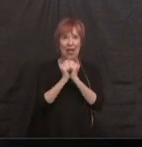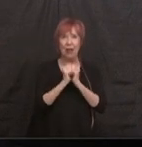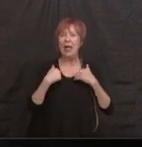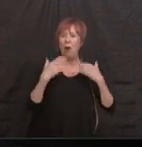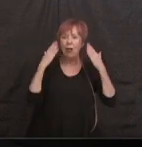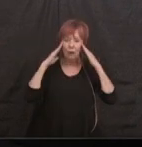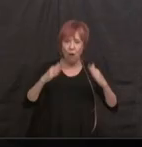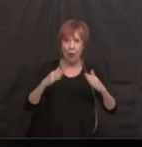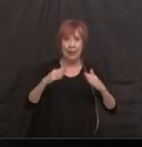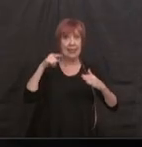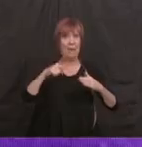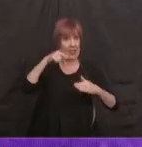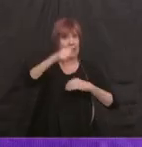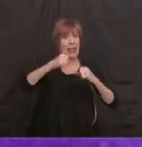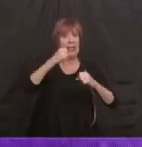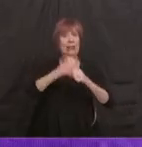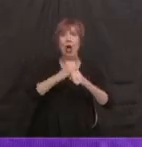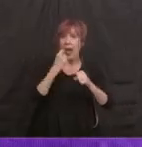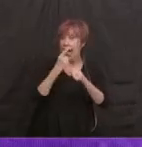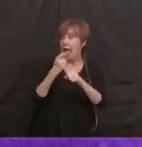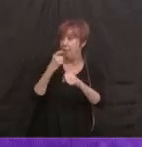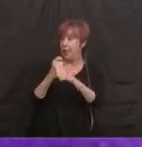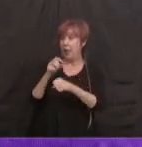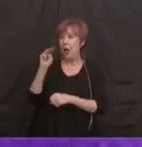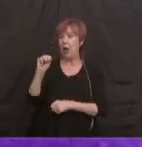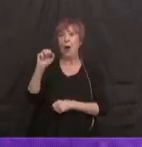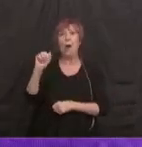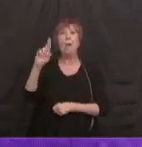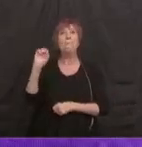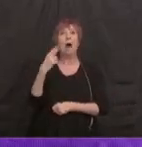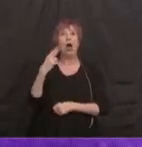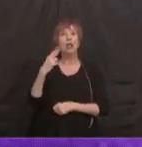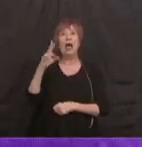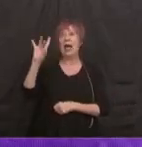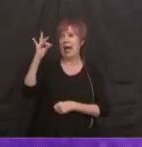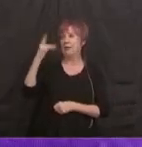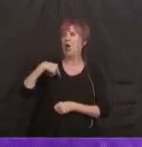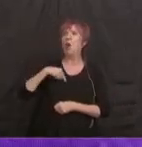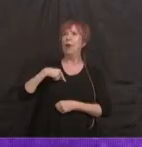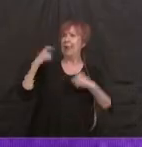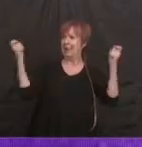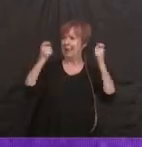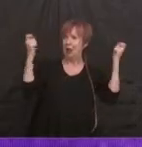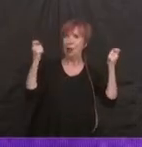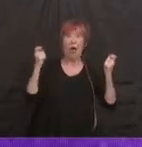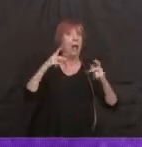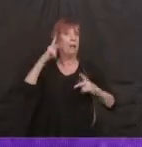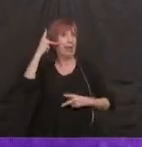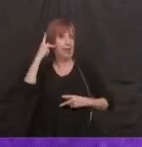celebrating every year on March 8th to recognize the social, economic, cultural, and political achievements of